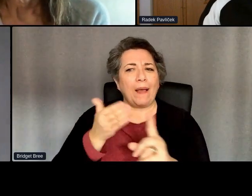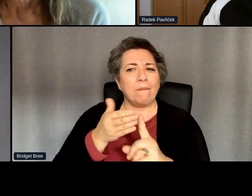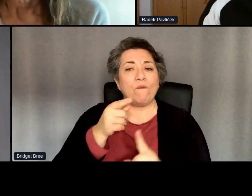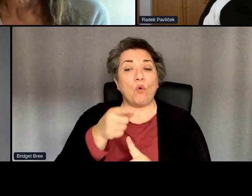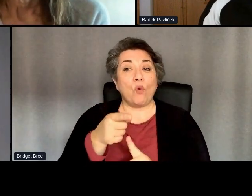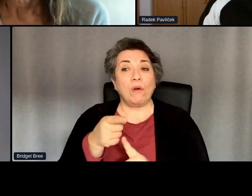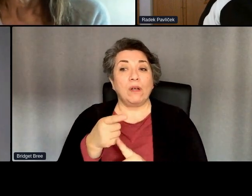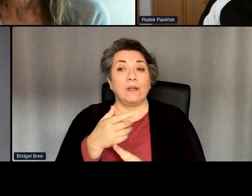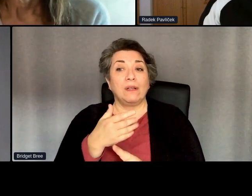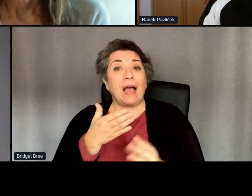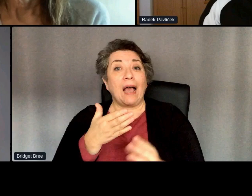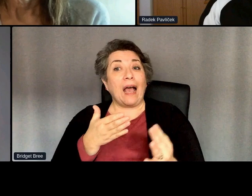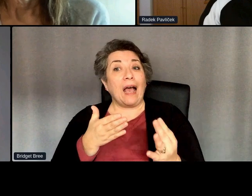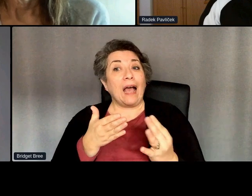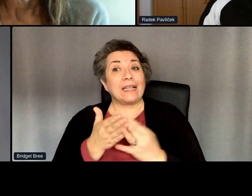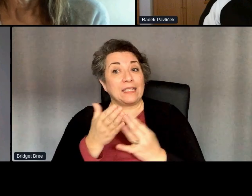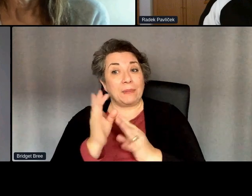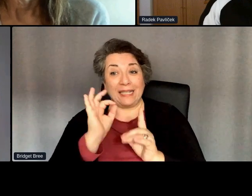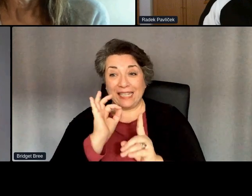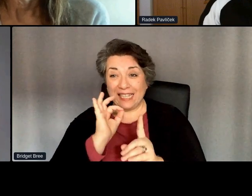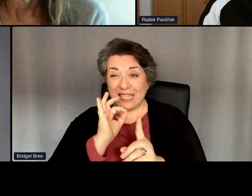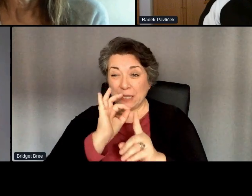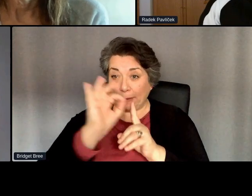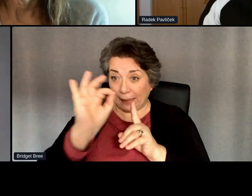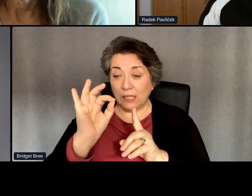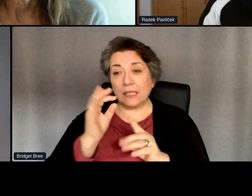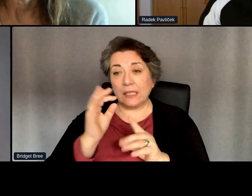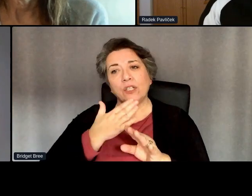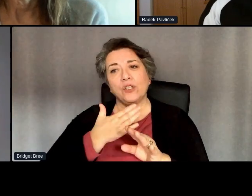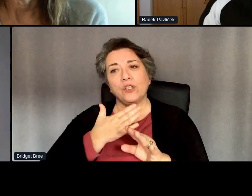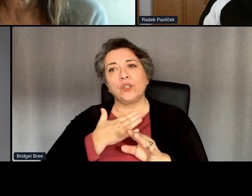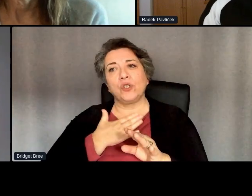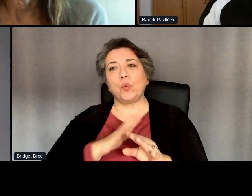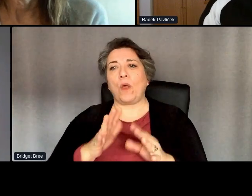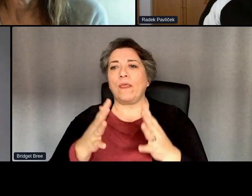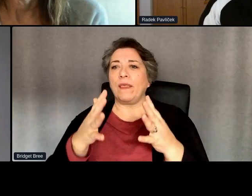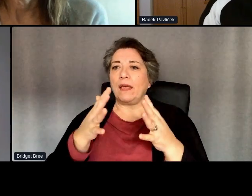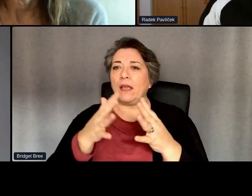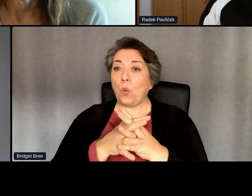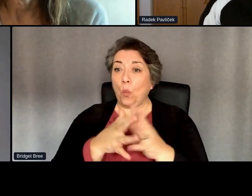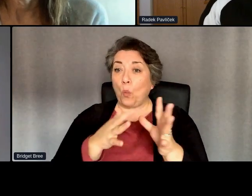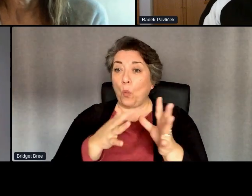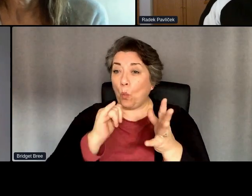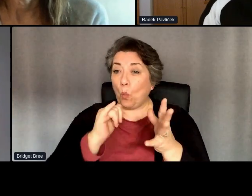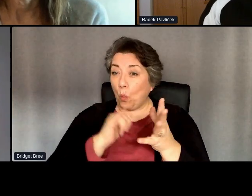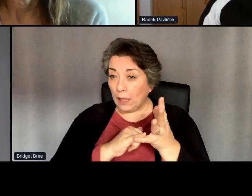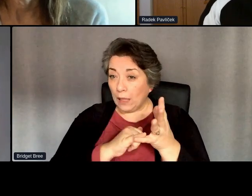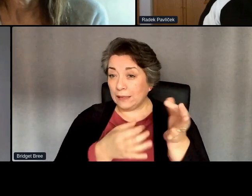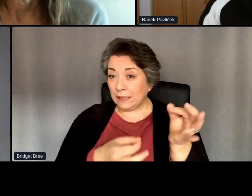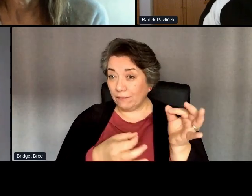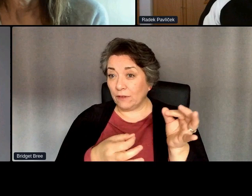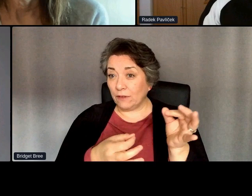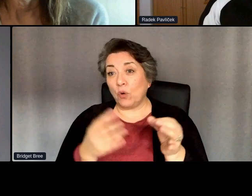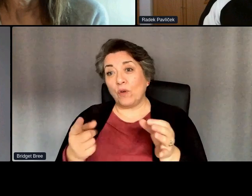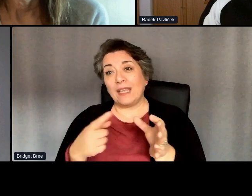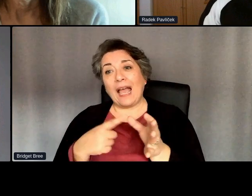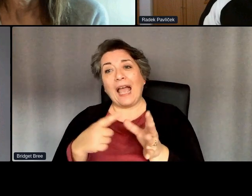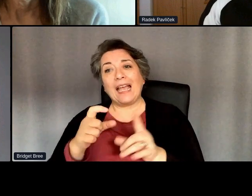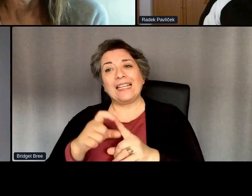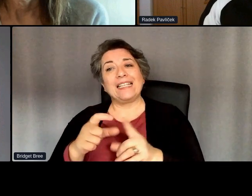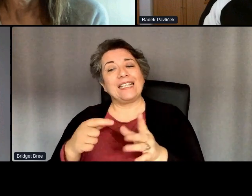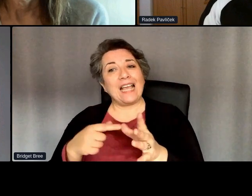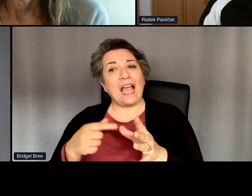would probably want to seek the WAS certification, the Web Accessibility Specialist, or the ADAs if you're working on accessibility